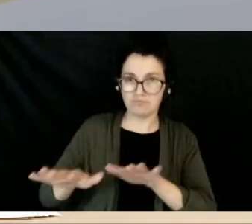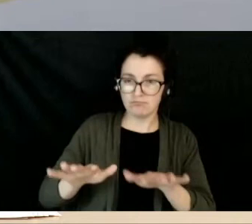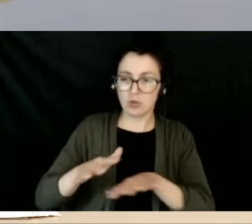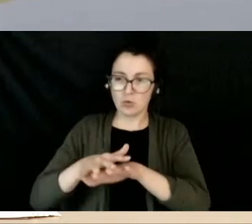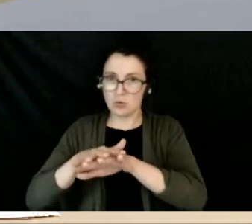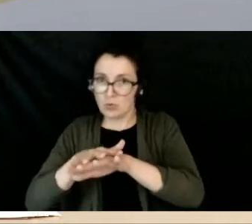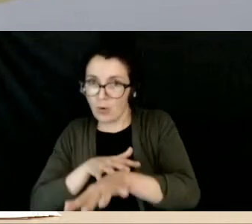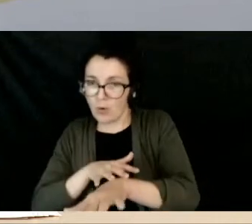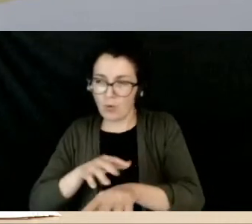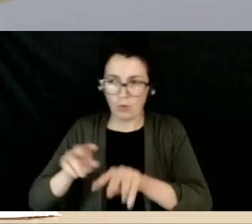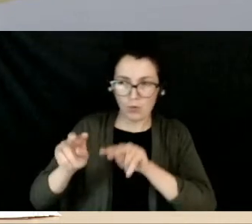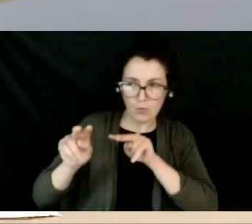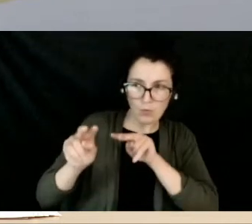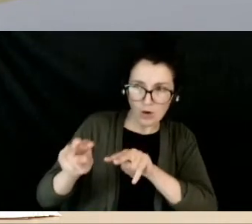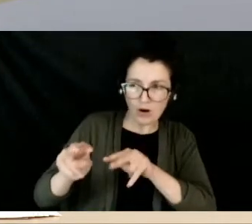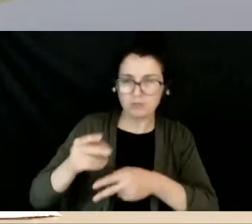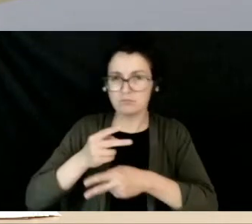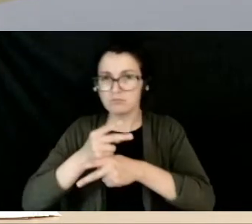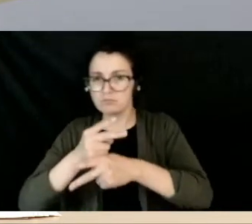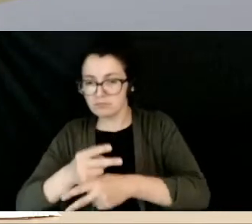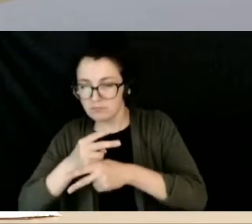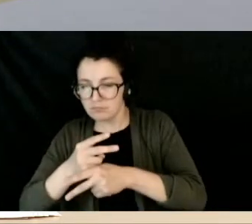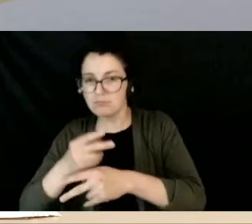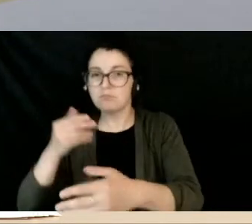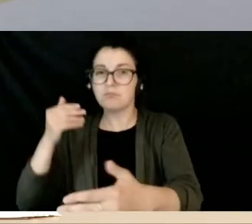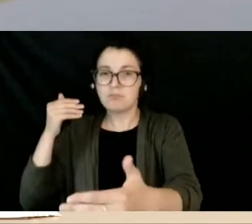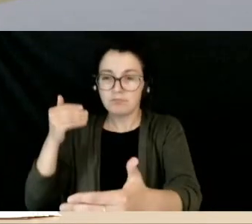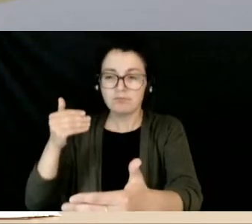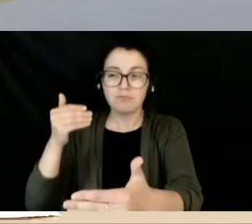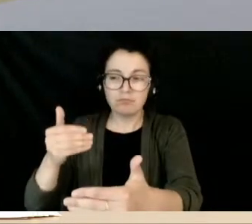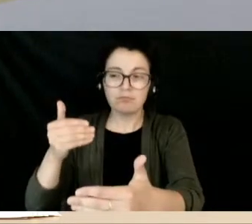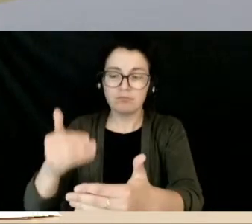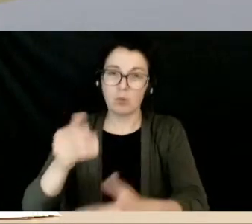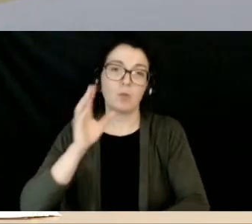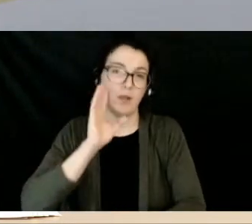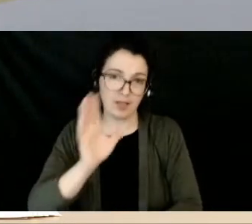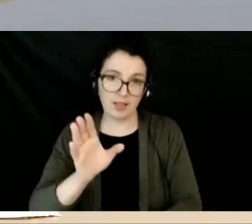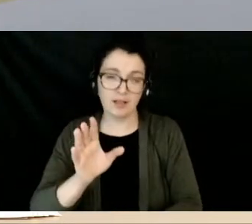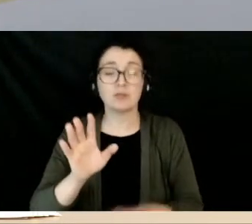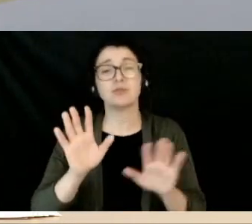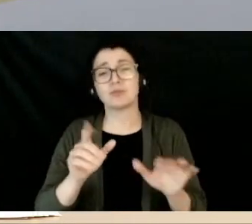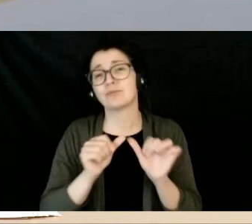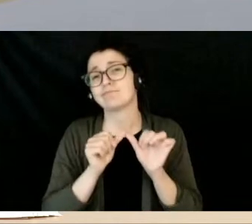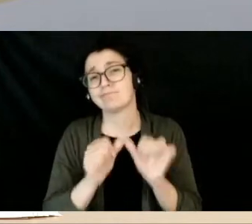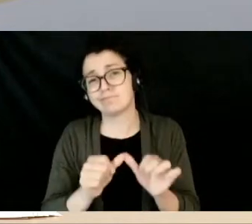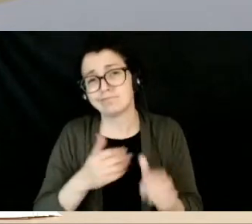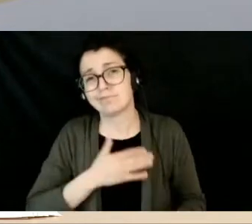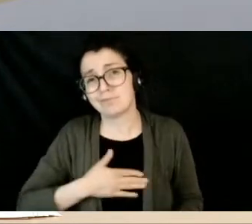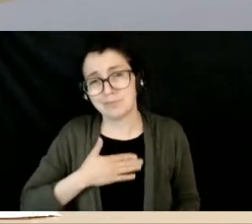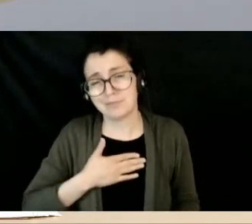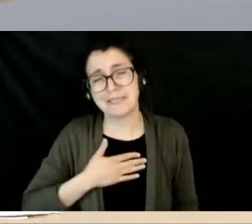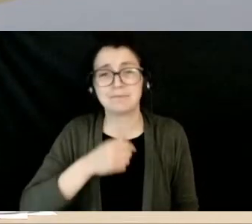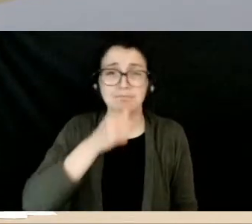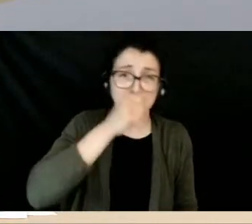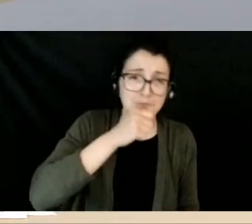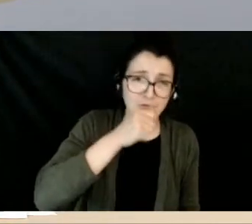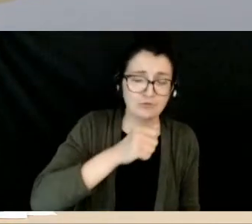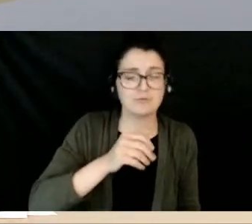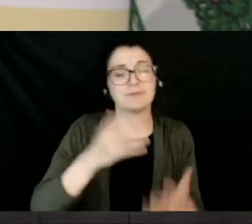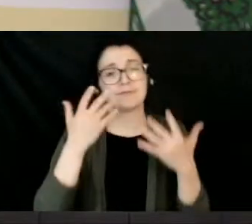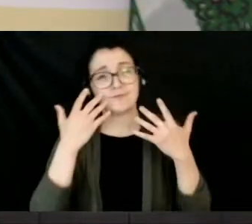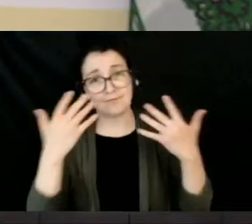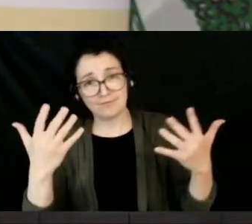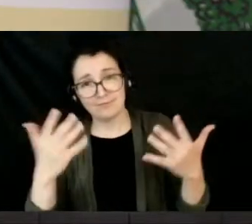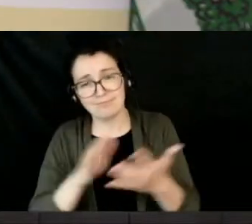and in a balanced manner. So in closing, let us continue to be patient and kind. Thank you. Thank